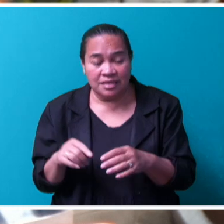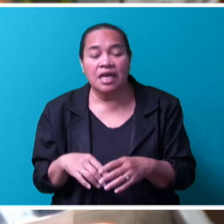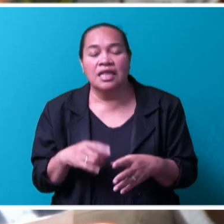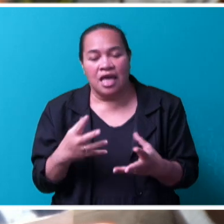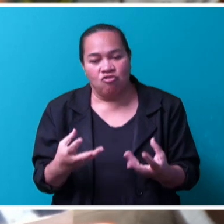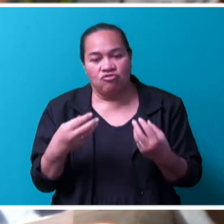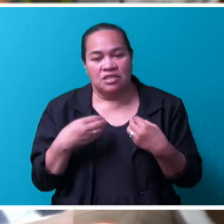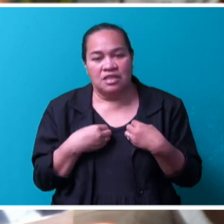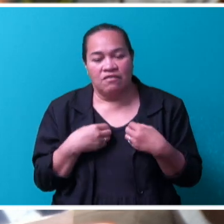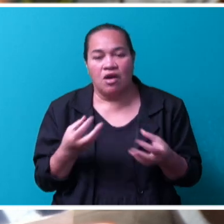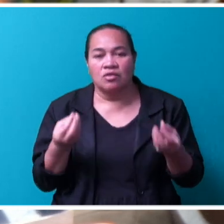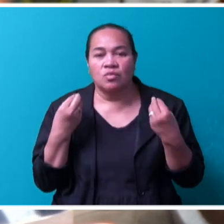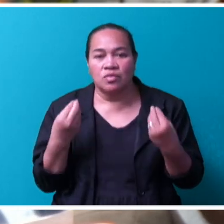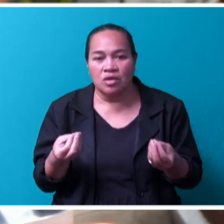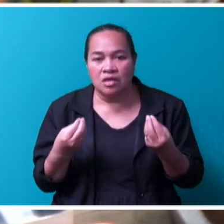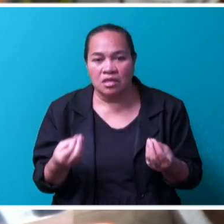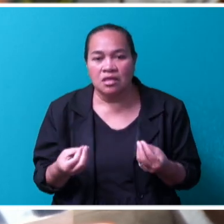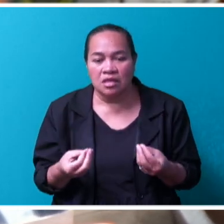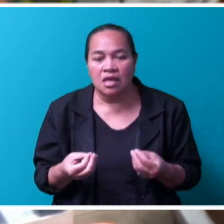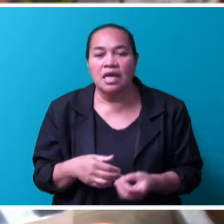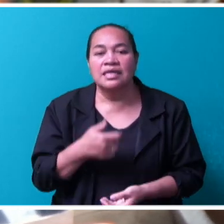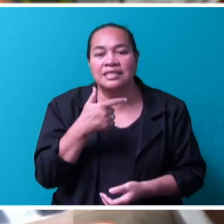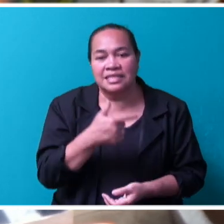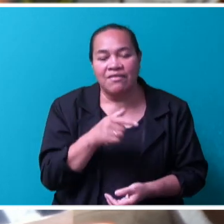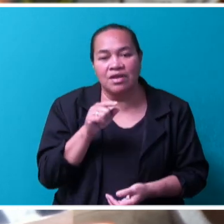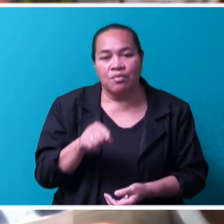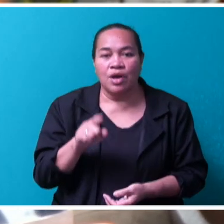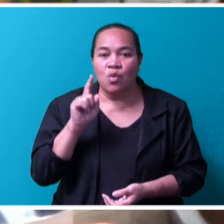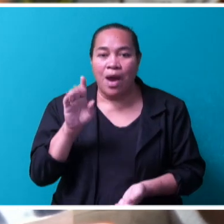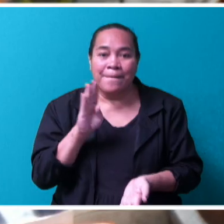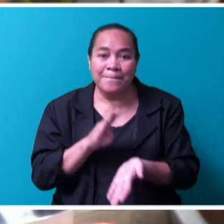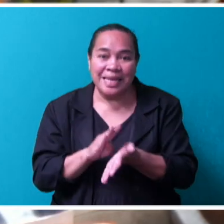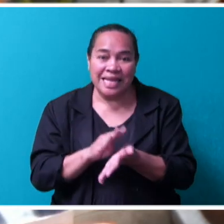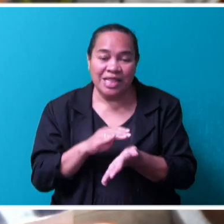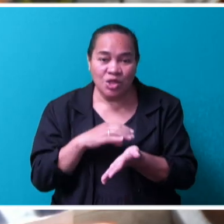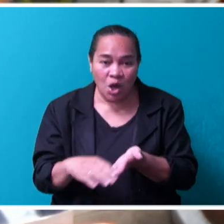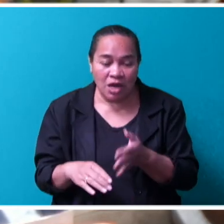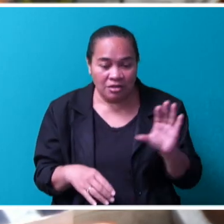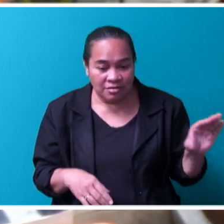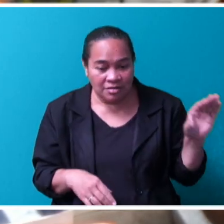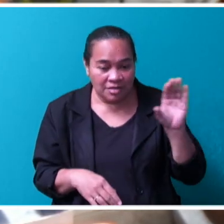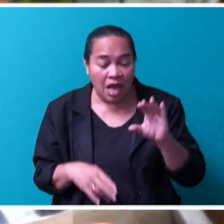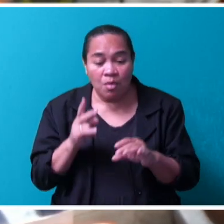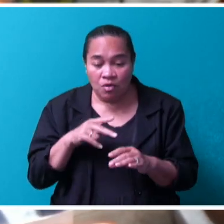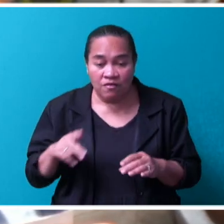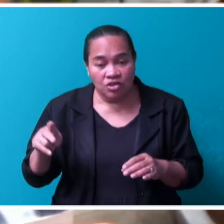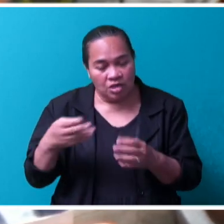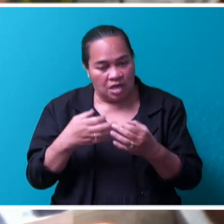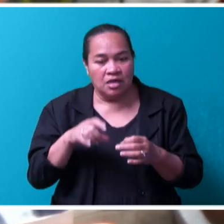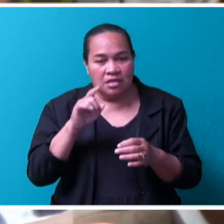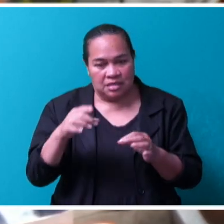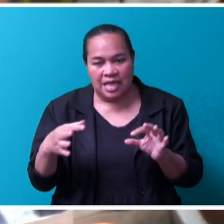receives a total grant of 7.1 million. The Provincial Council remains the main link